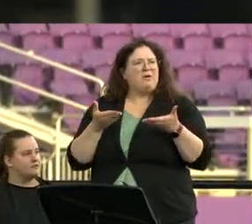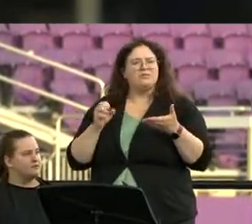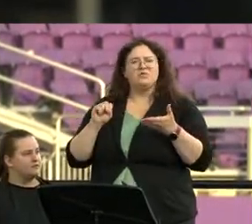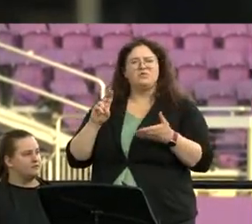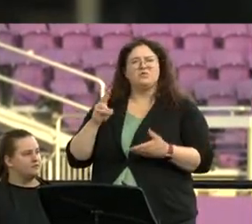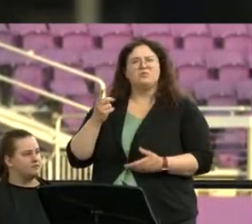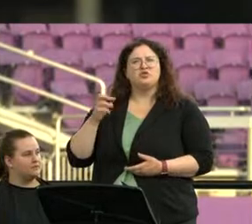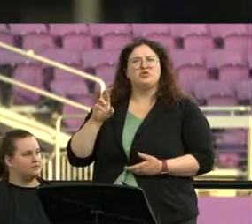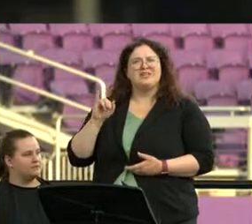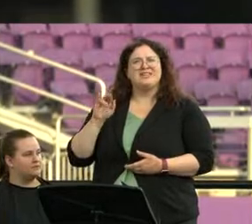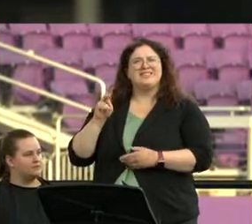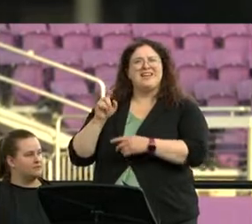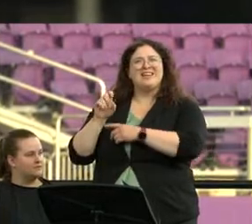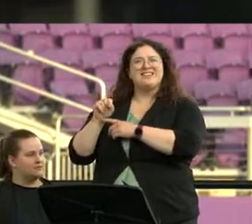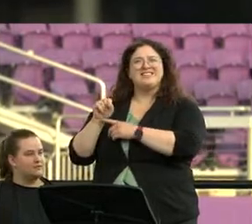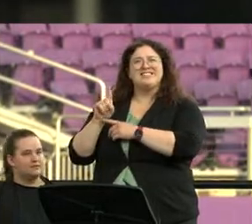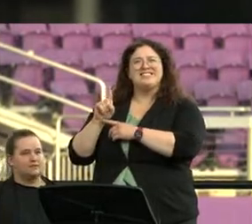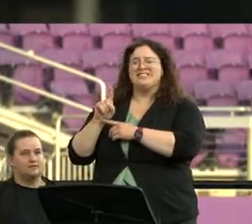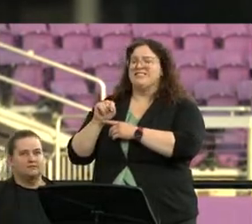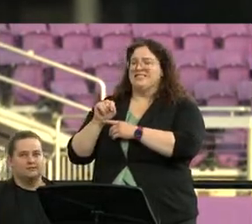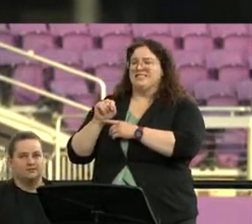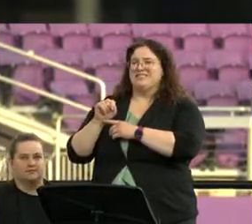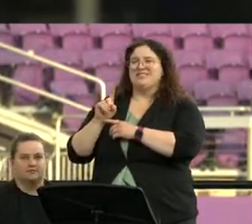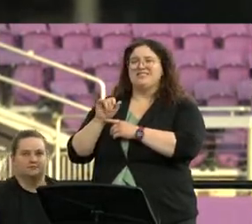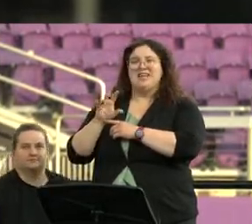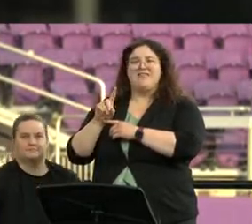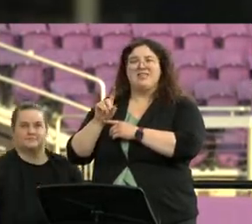superintendent, Mr. David Law.